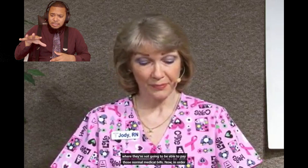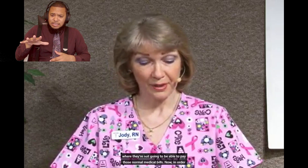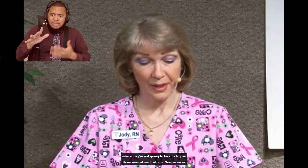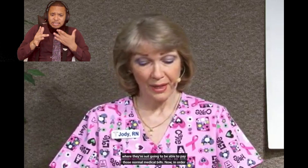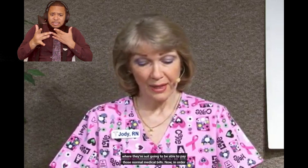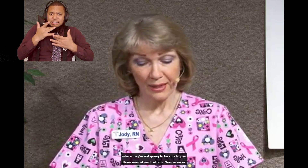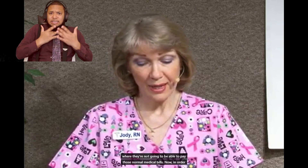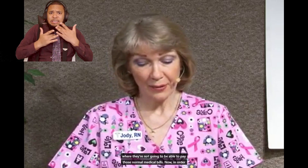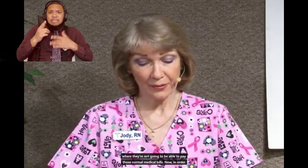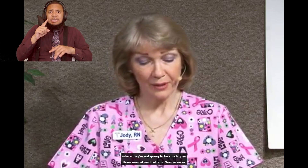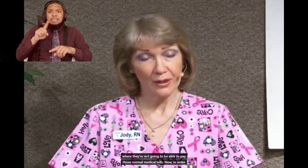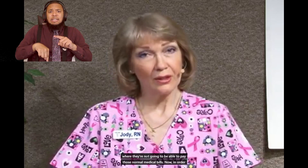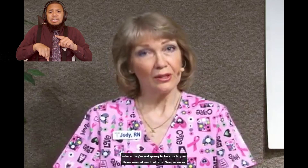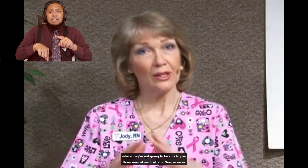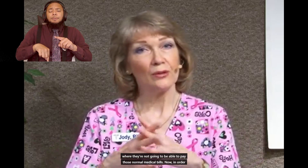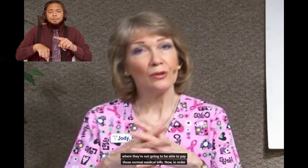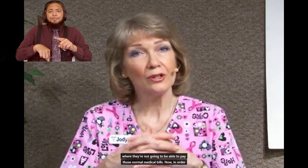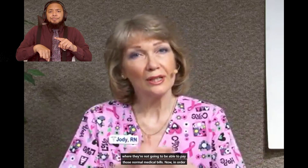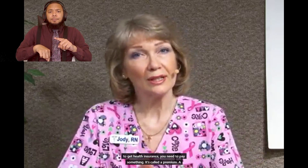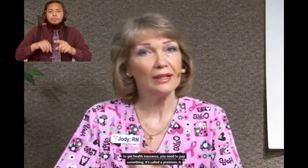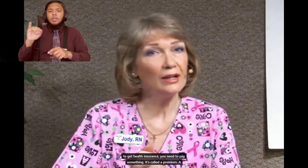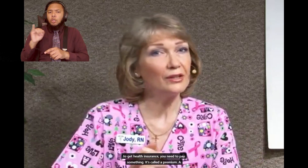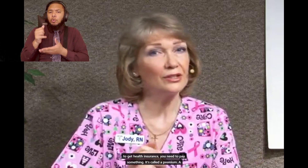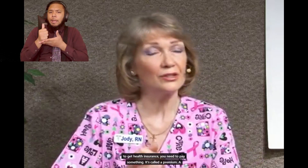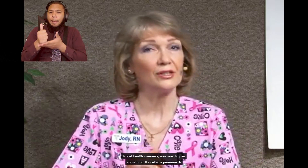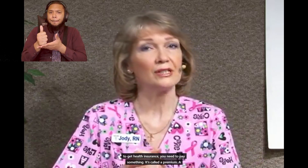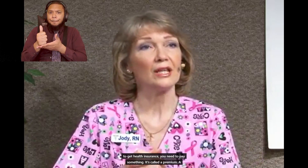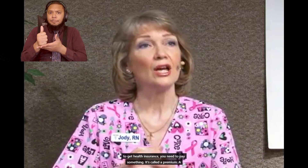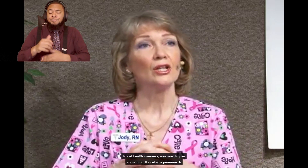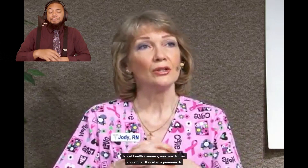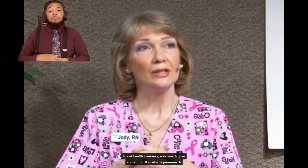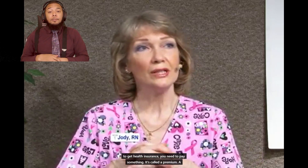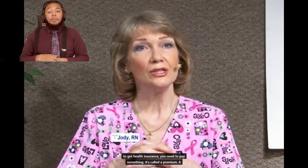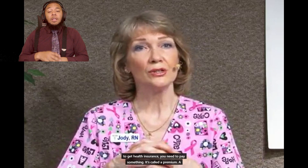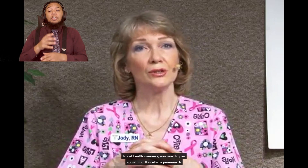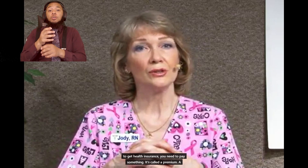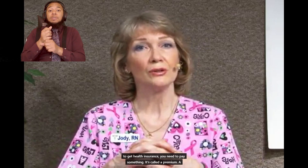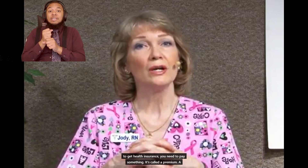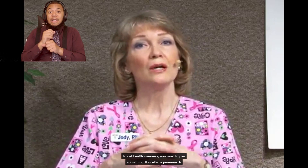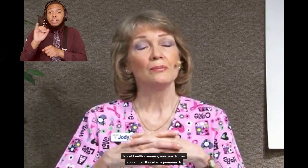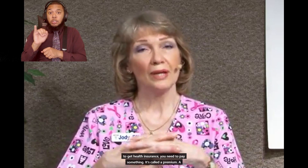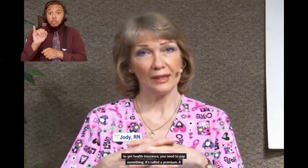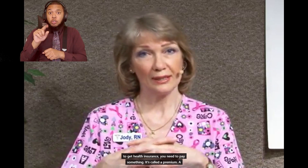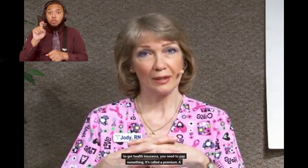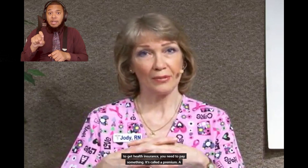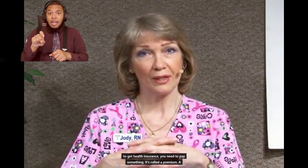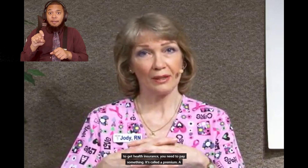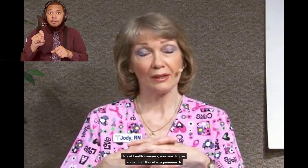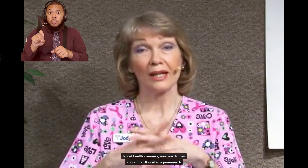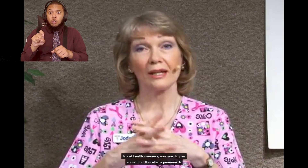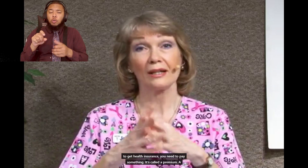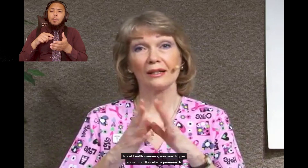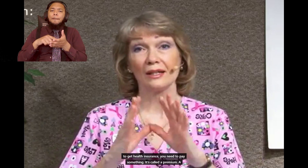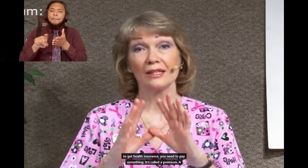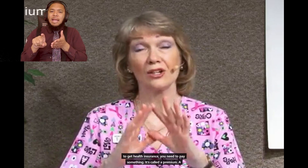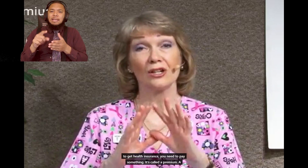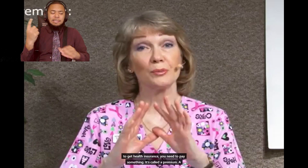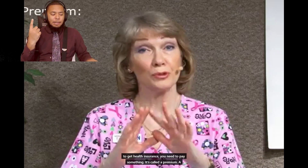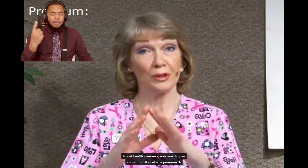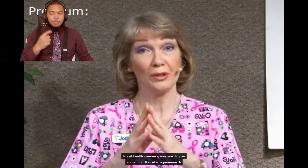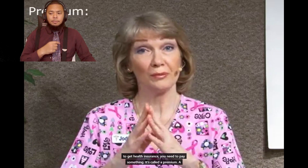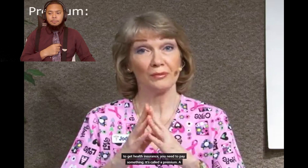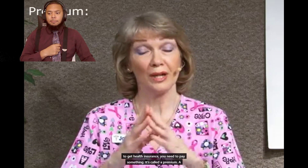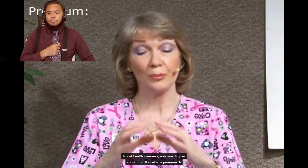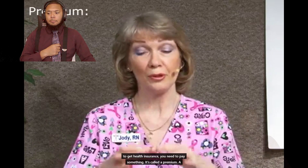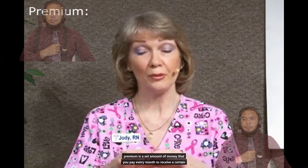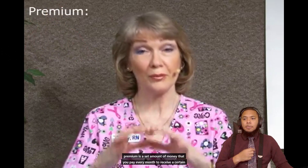bills. Now, in order to get health insurance, you need to pay something like it's called